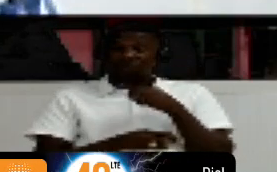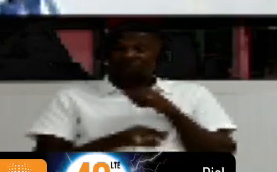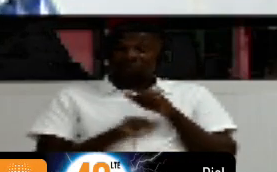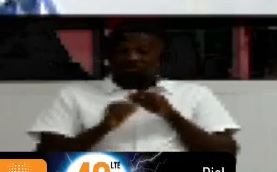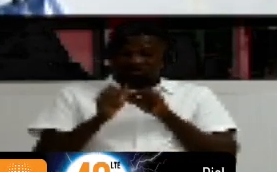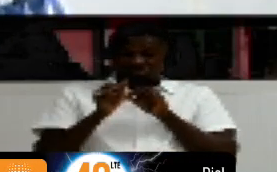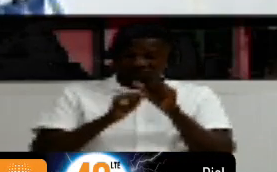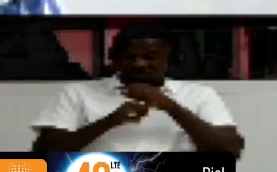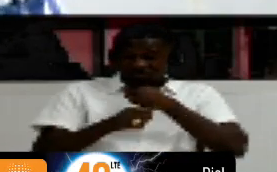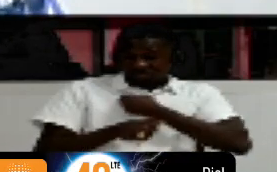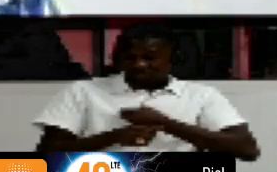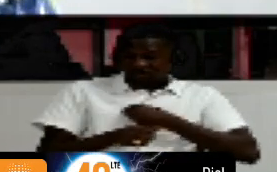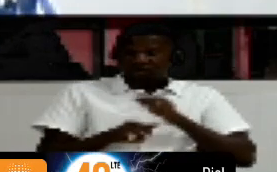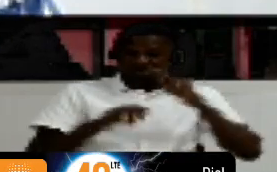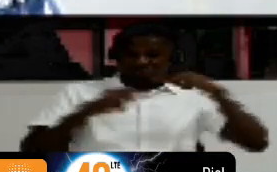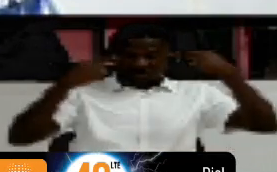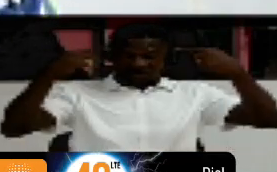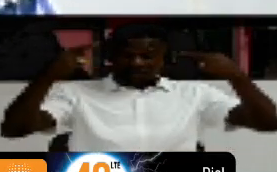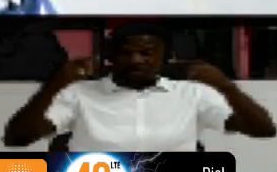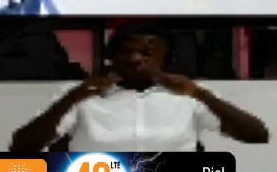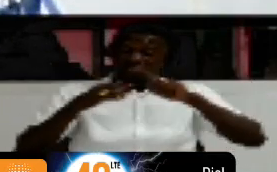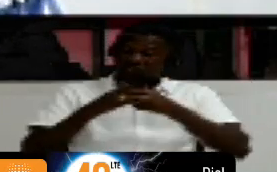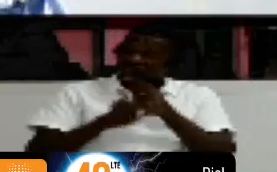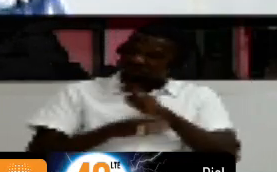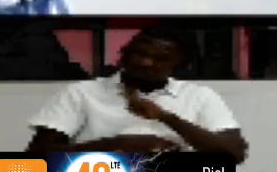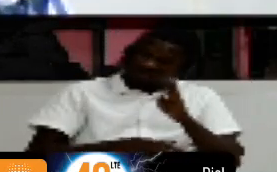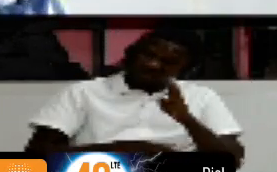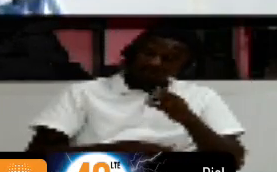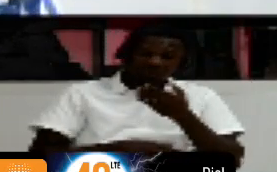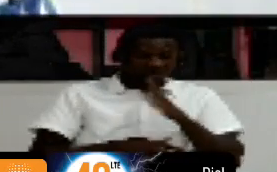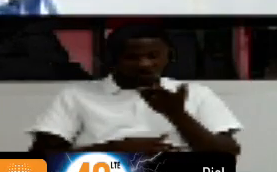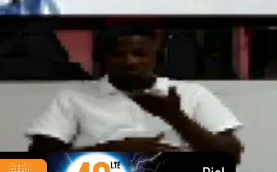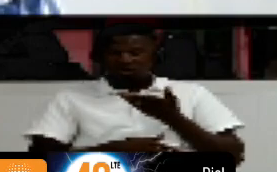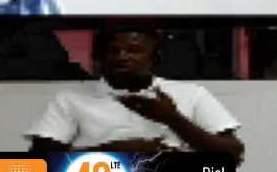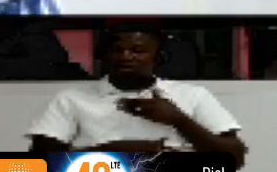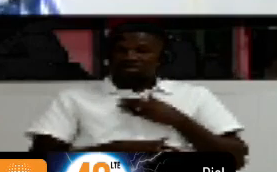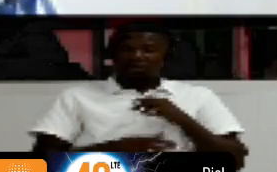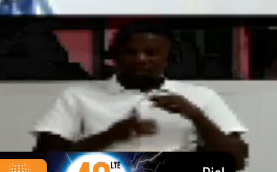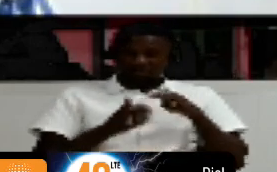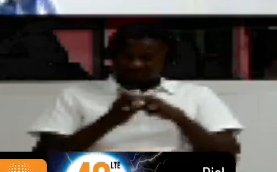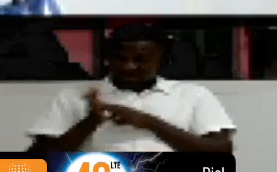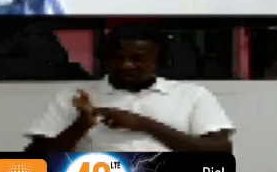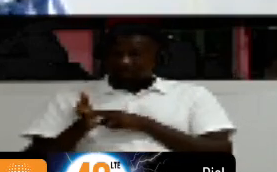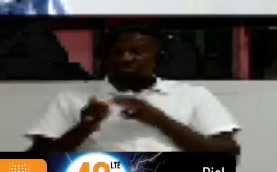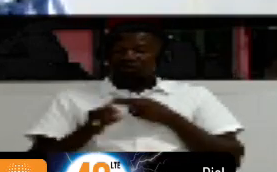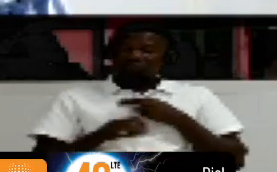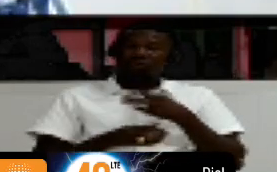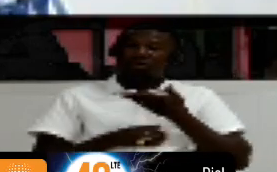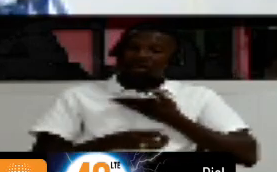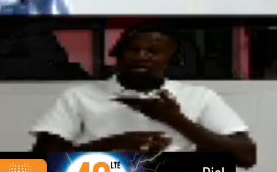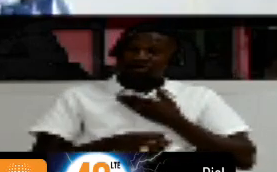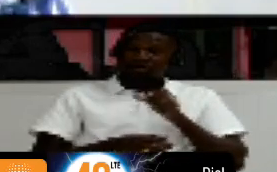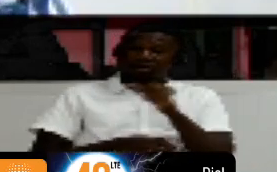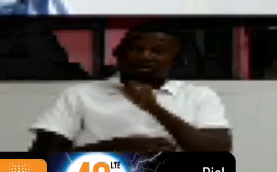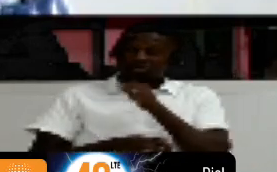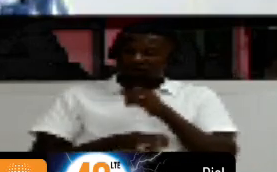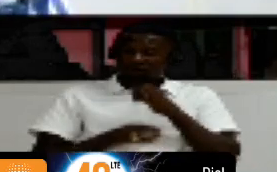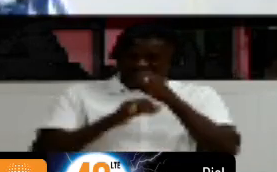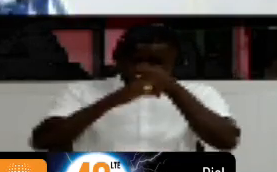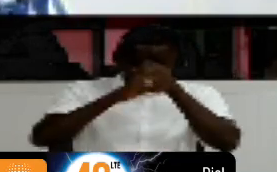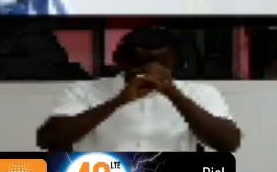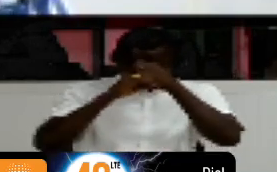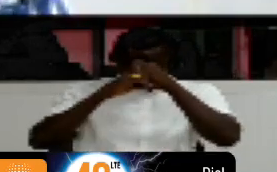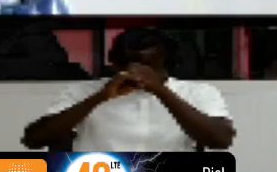surgery was successful also. That was why it requires to have another angiogram